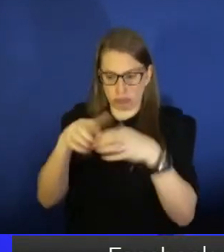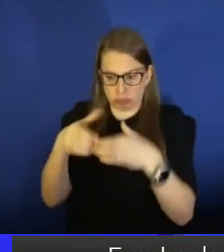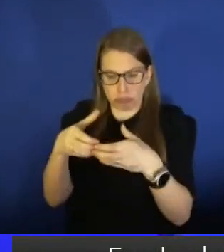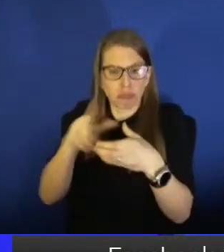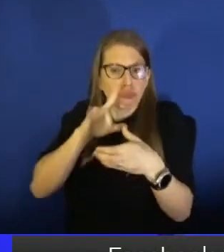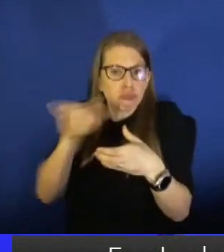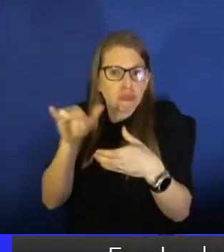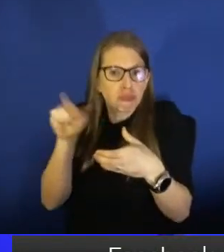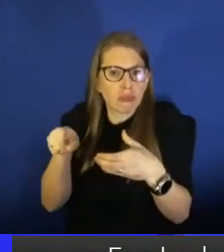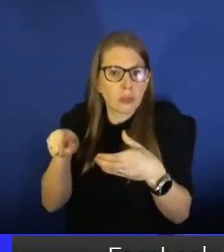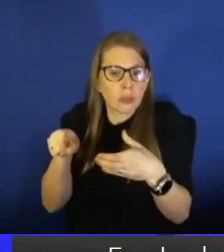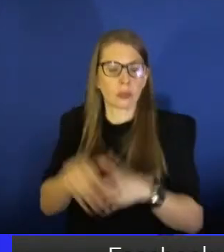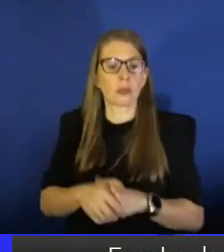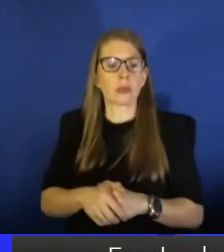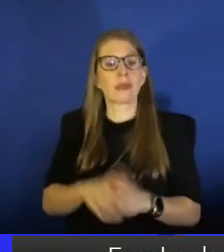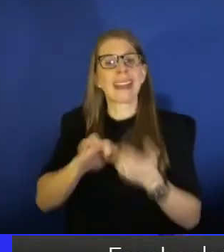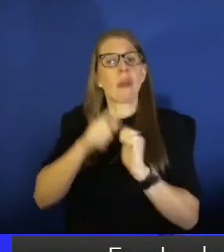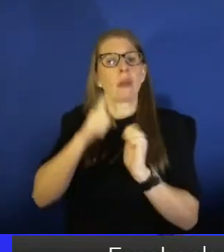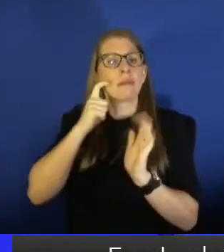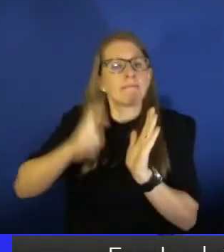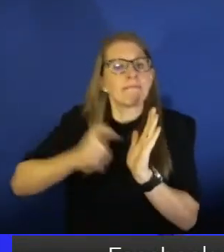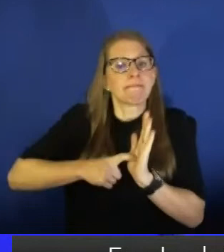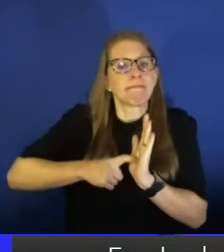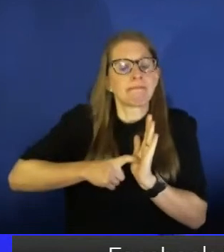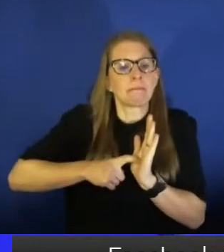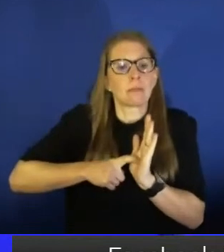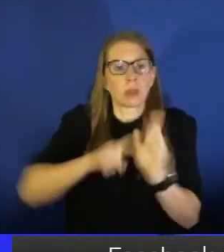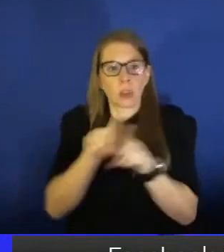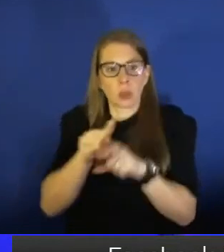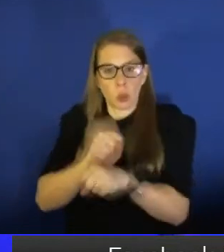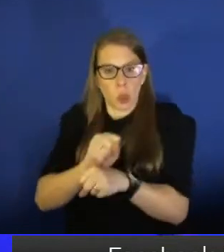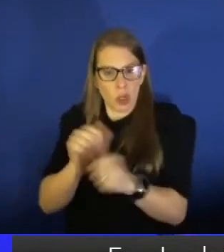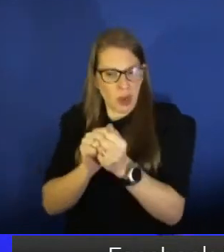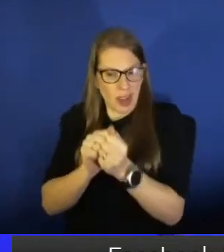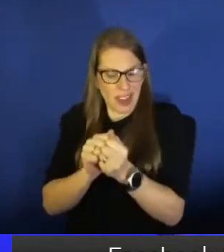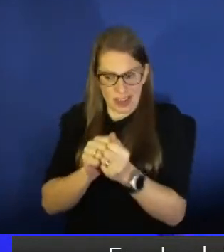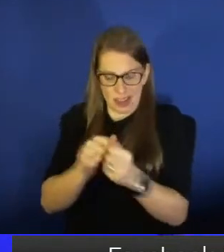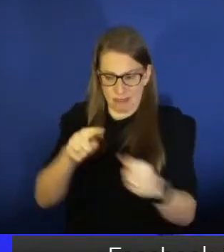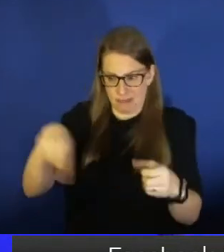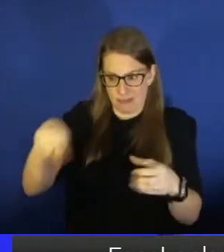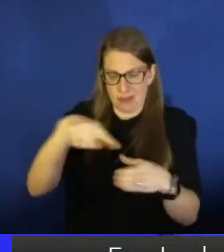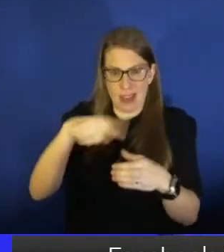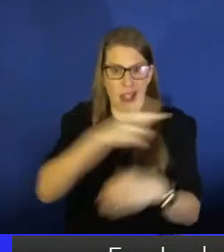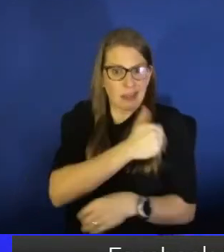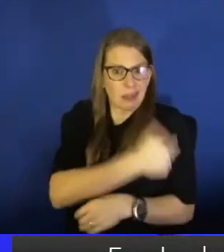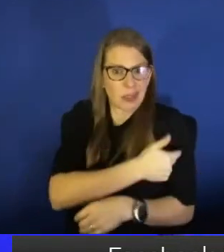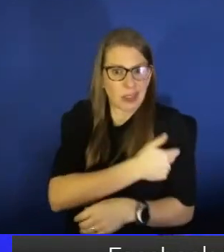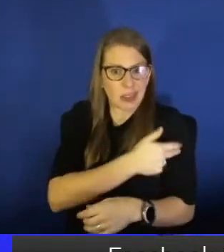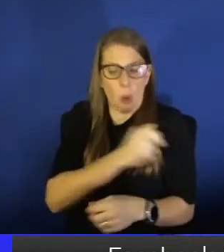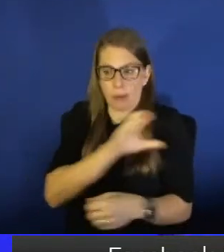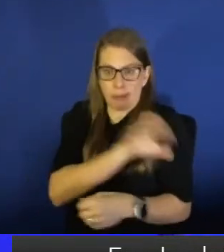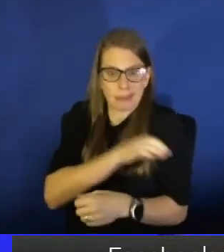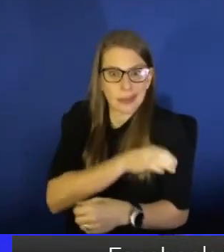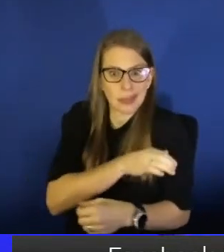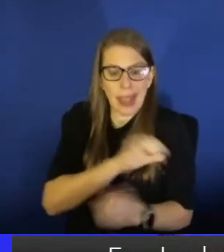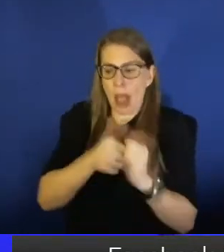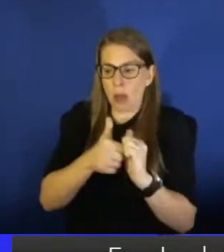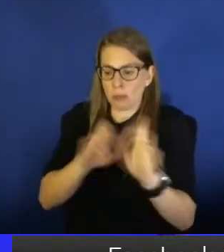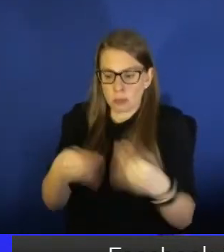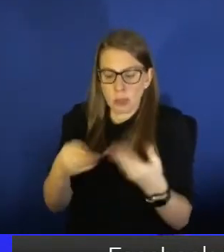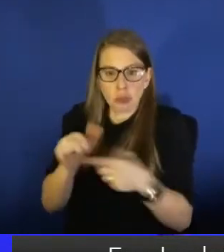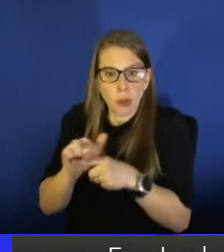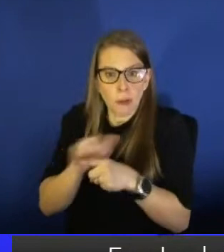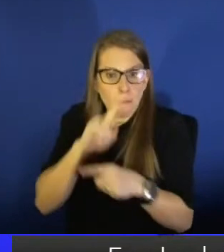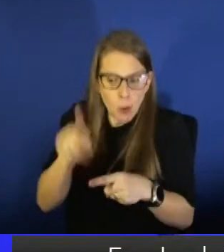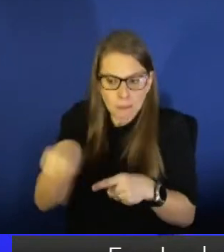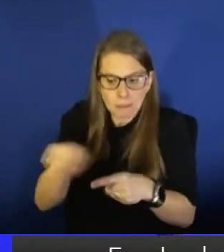help identify that, and then working with our institutions, how do we help deliver the training for that workforce to be able to deliver